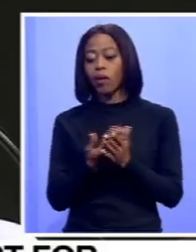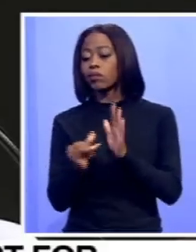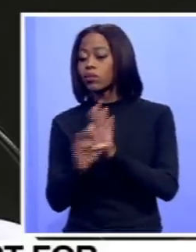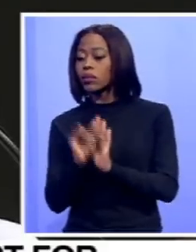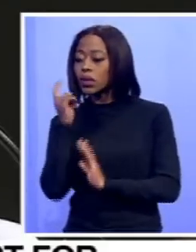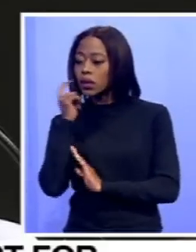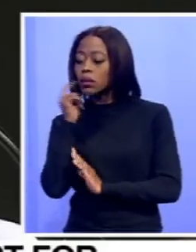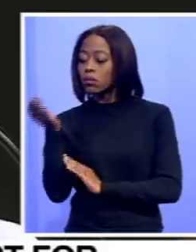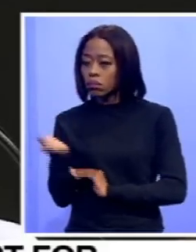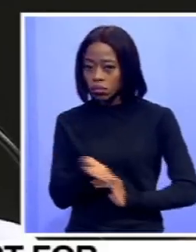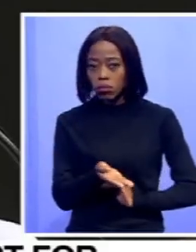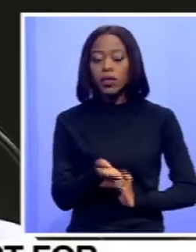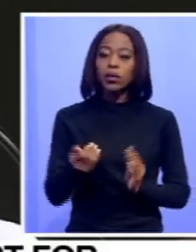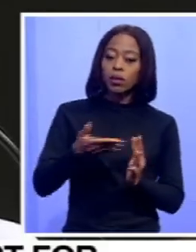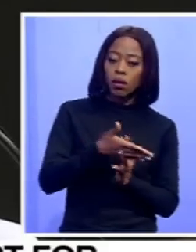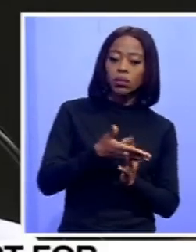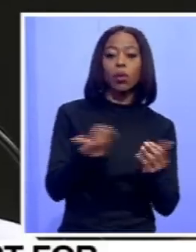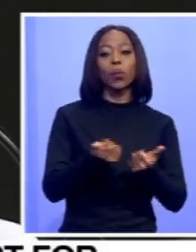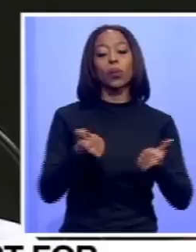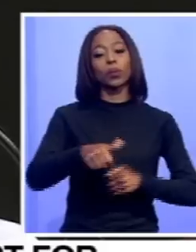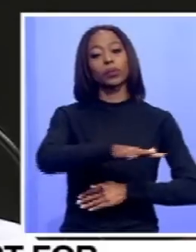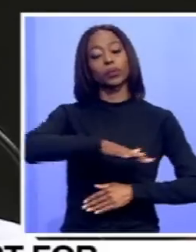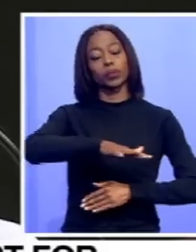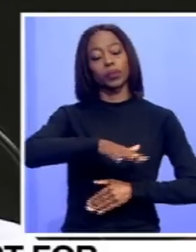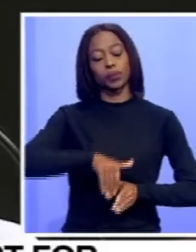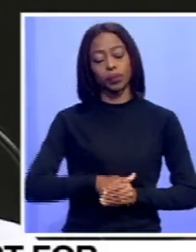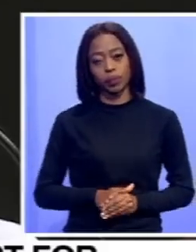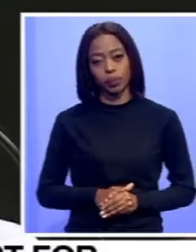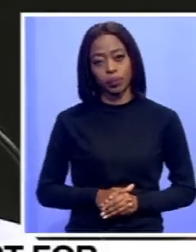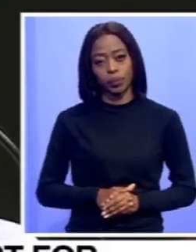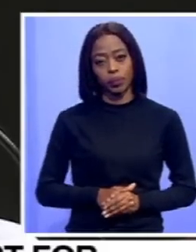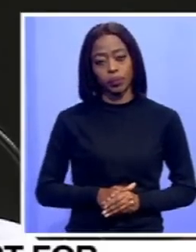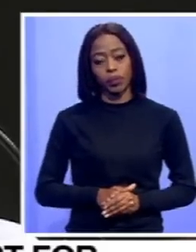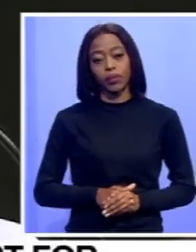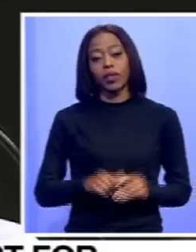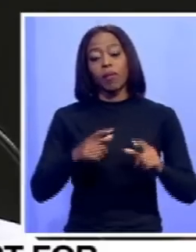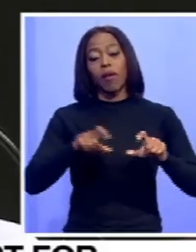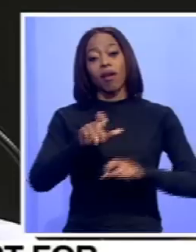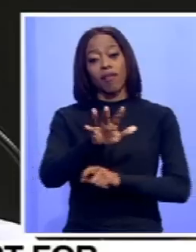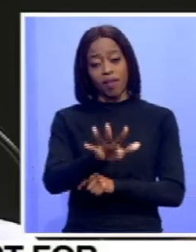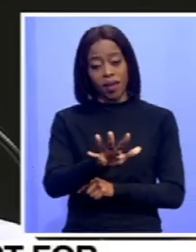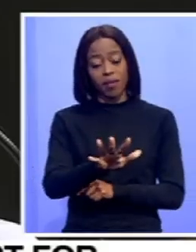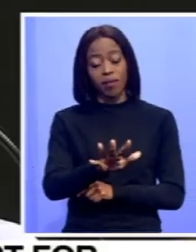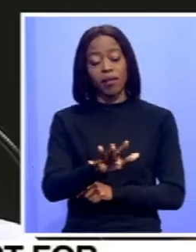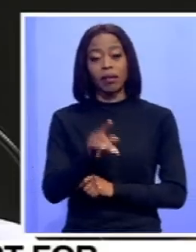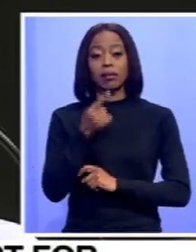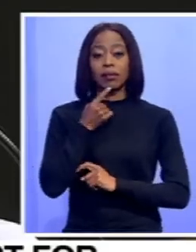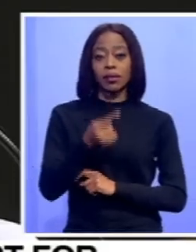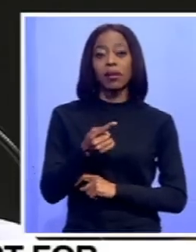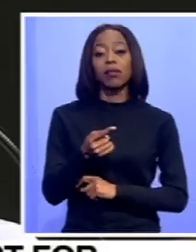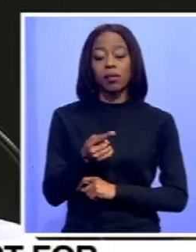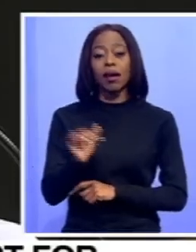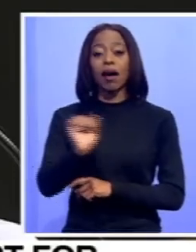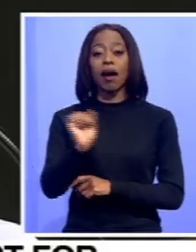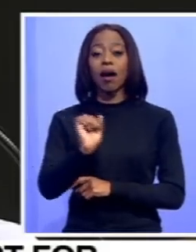them and to grant them access to the designated area. Sub 37. In paragraph 5 thereof, he further stated, the cars